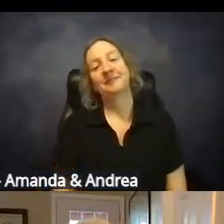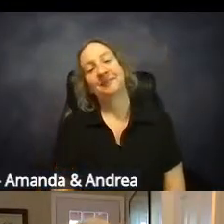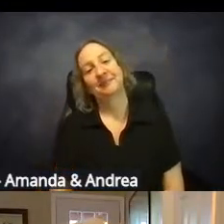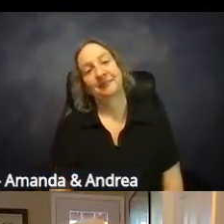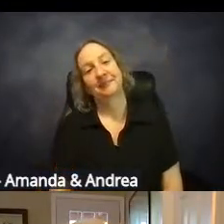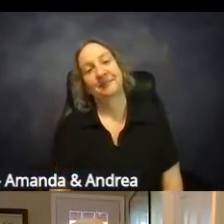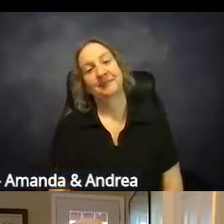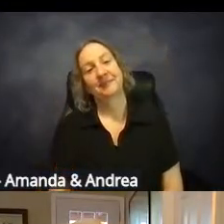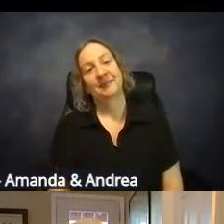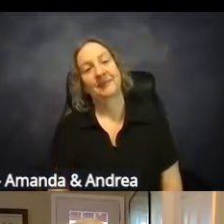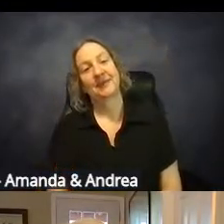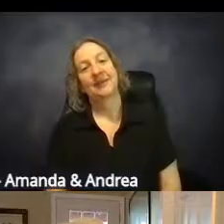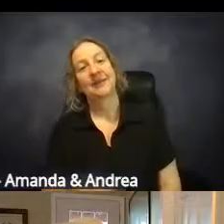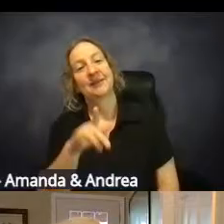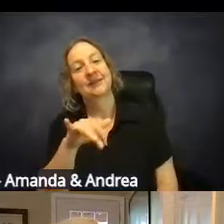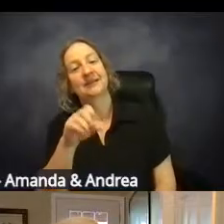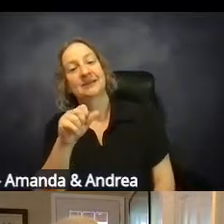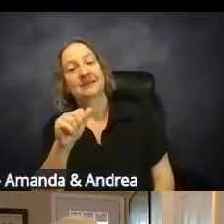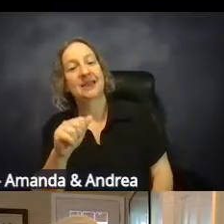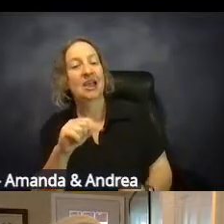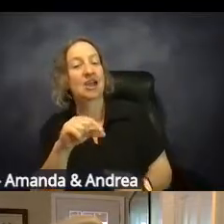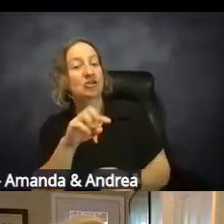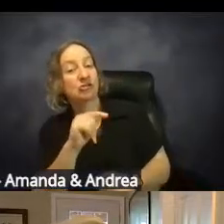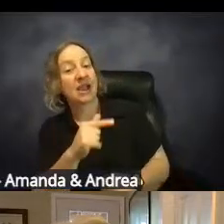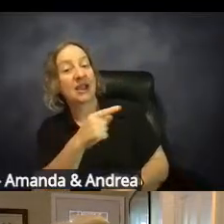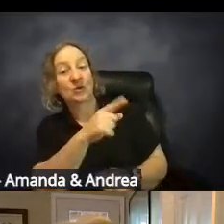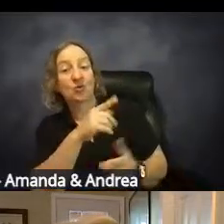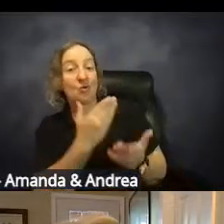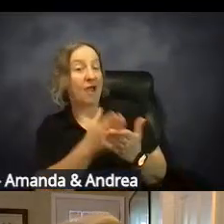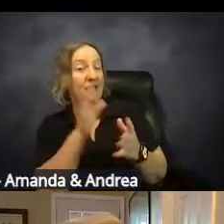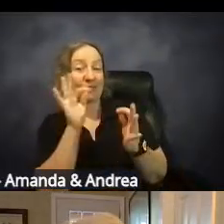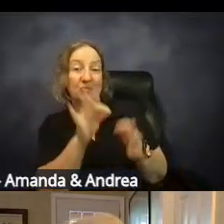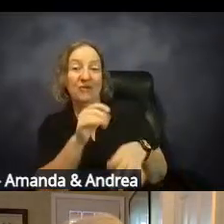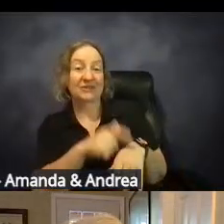Greg arrived at the exact perfect time, because we were just wrapping up